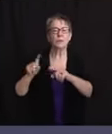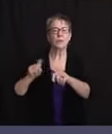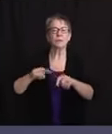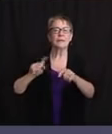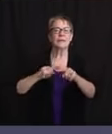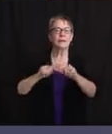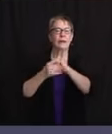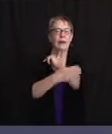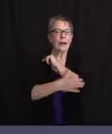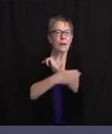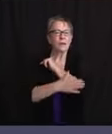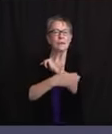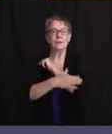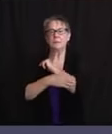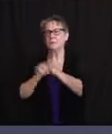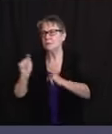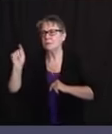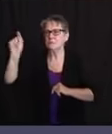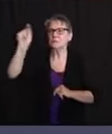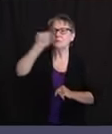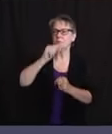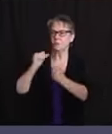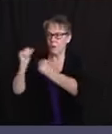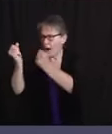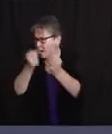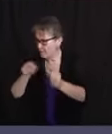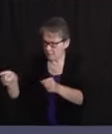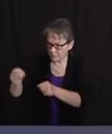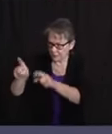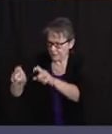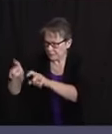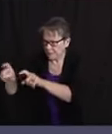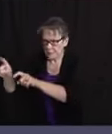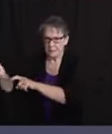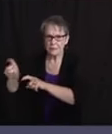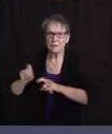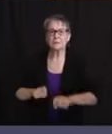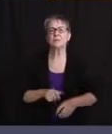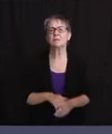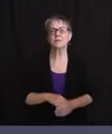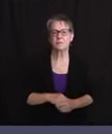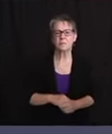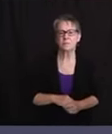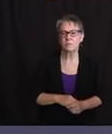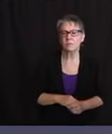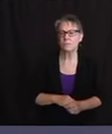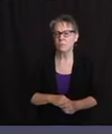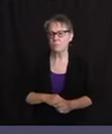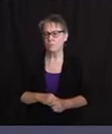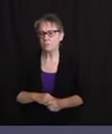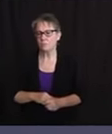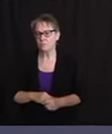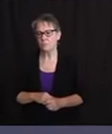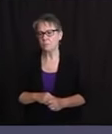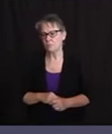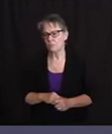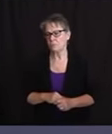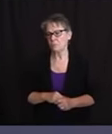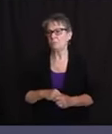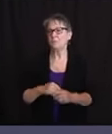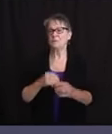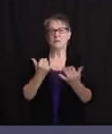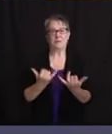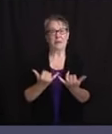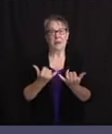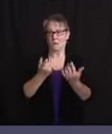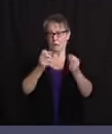by individuals to undergo testing without a prescription. Additionally, we expanded eligibility to enable testing of a wider